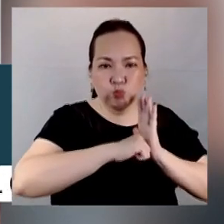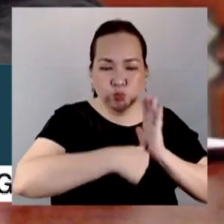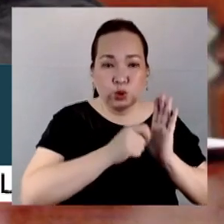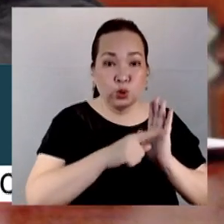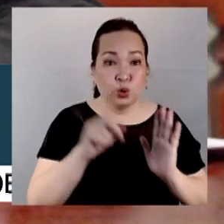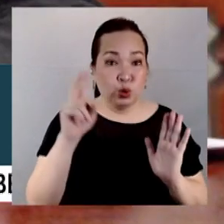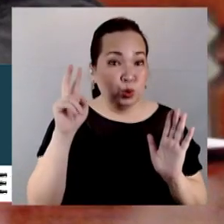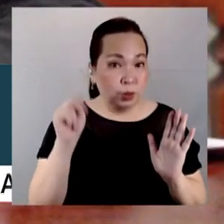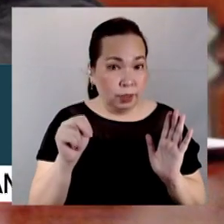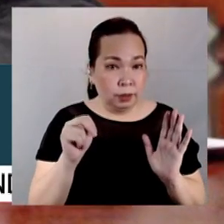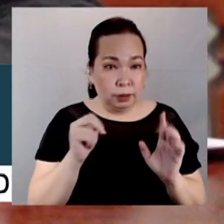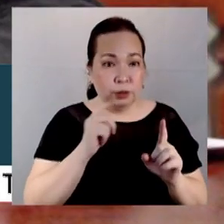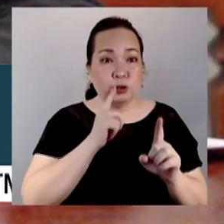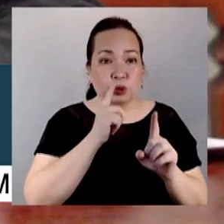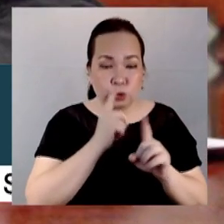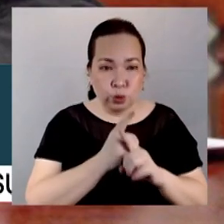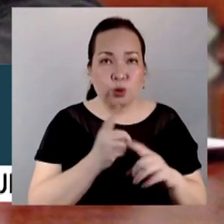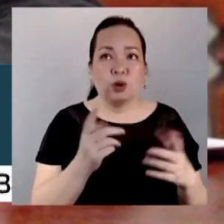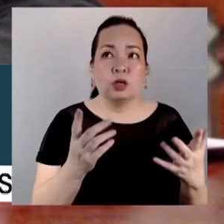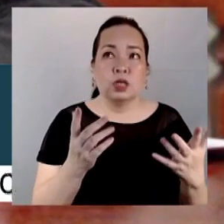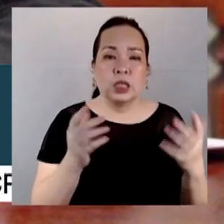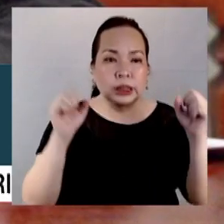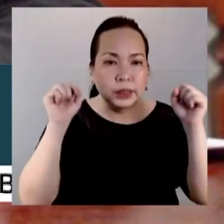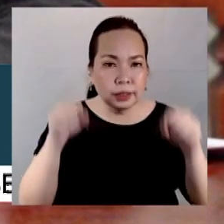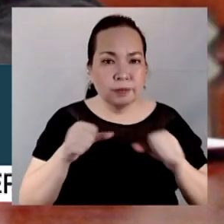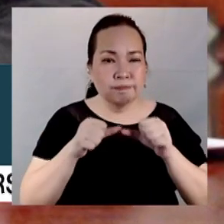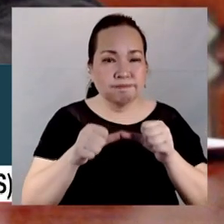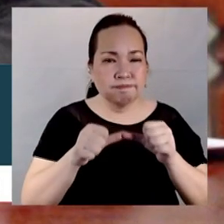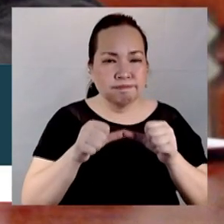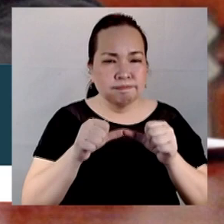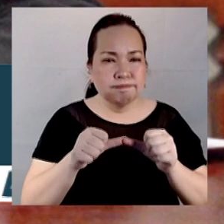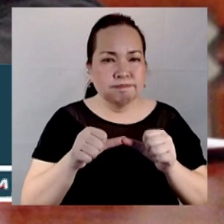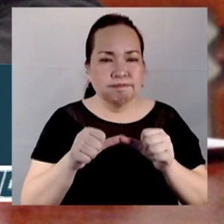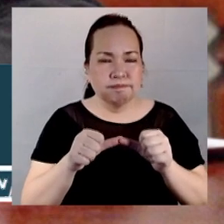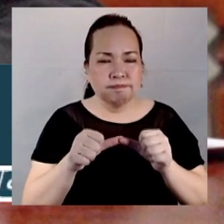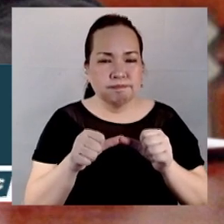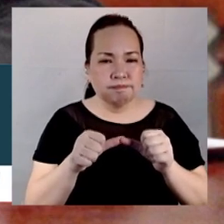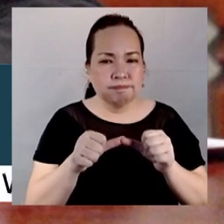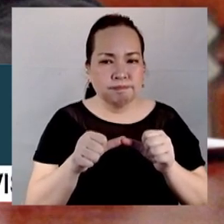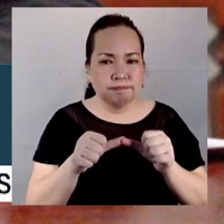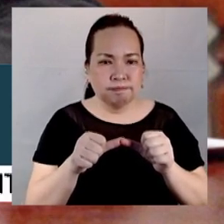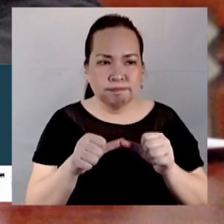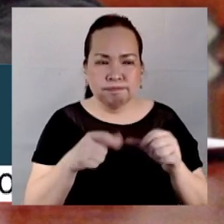is committed to continue the gains that